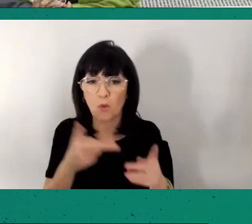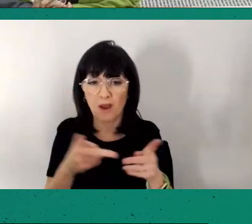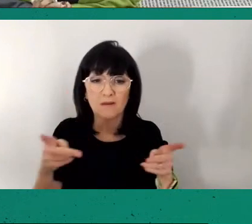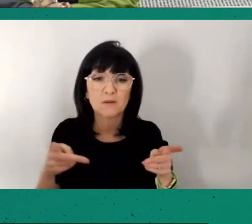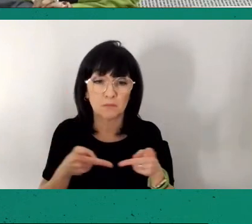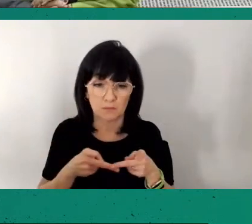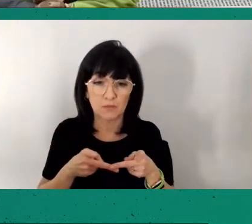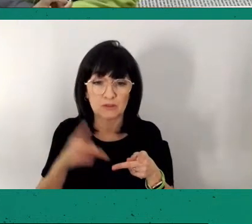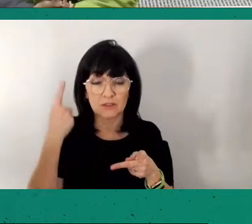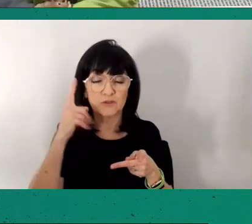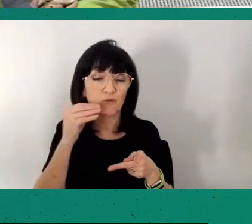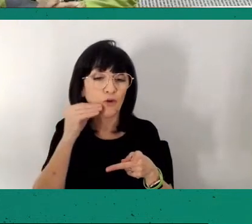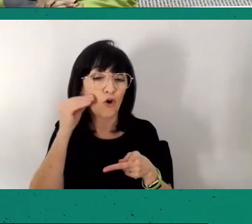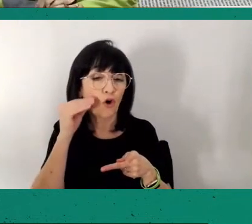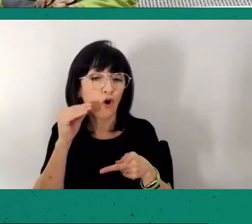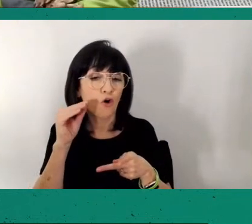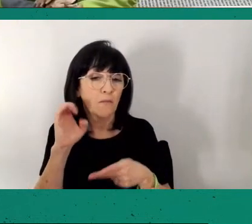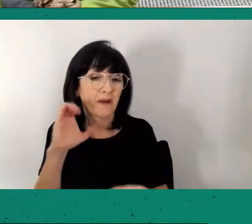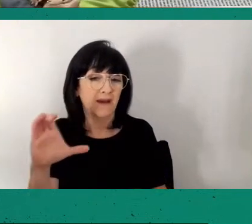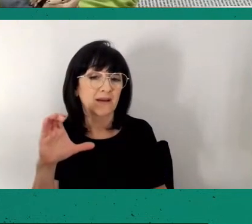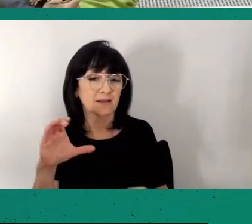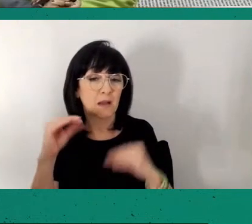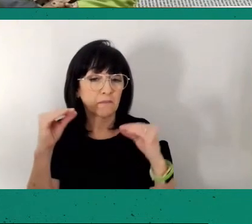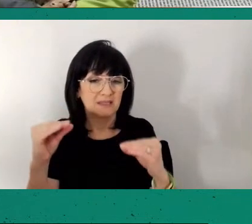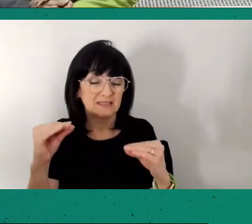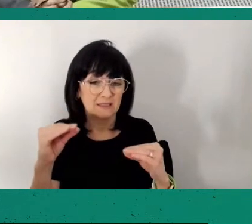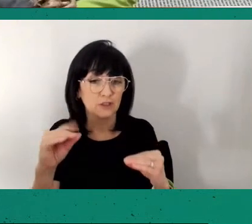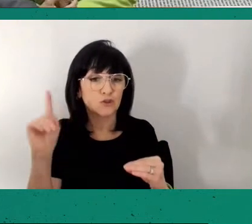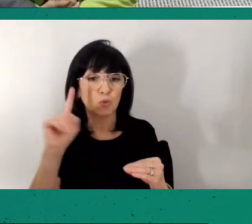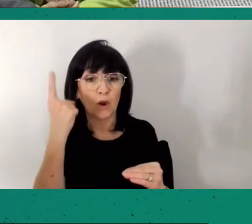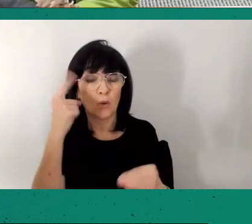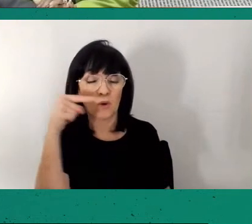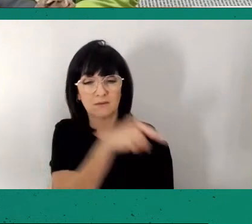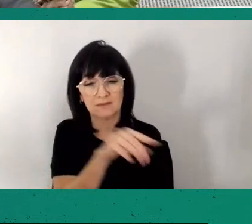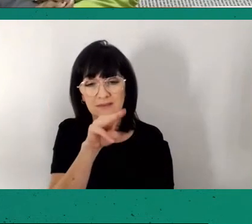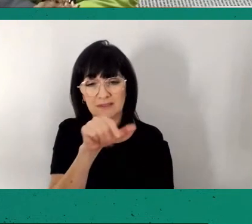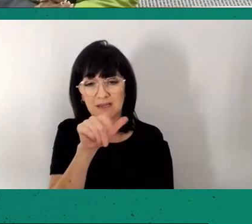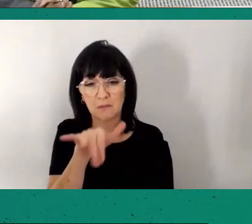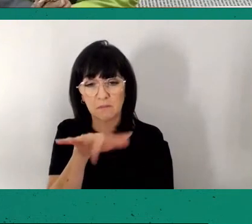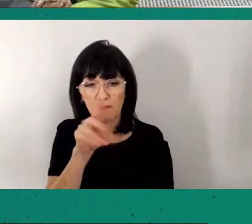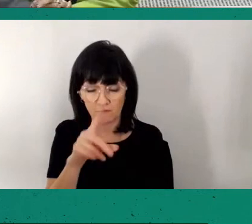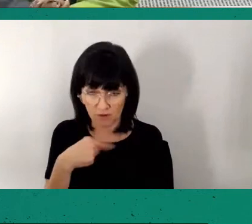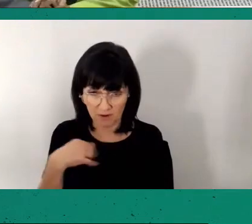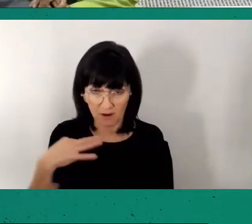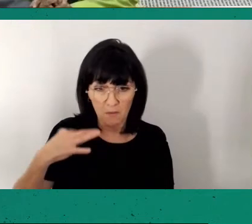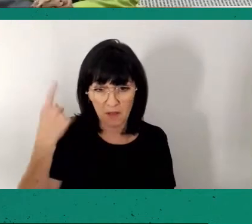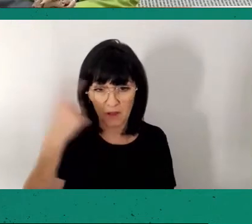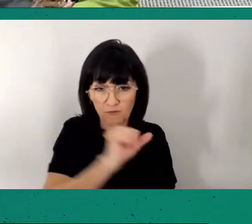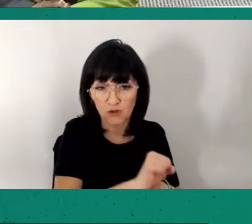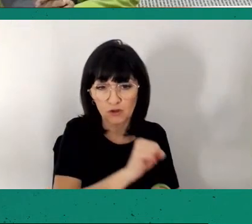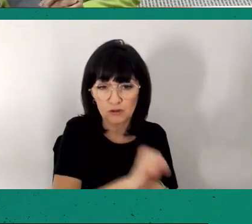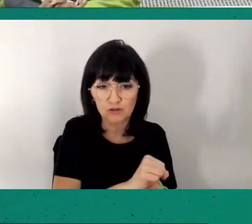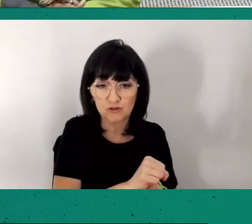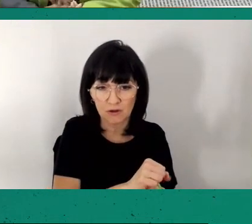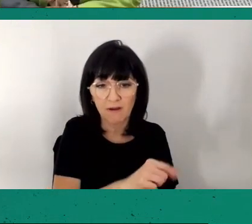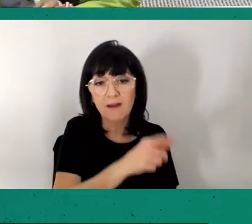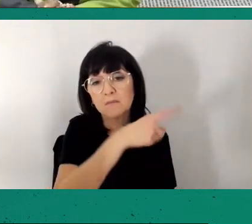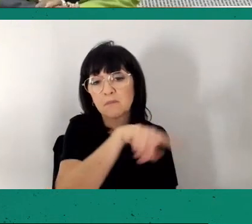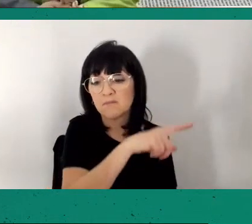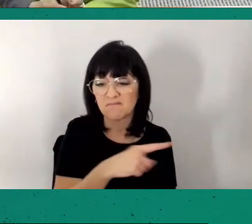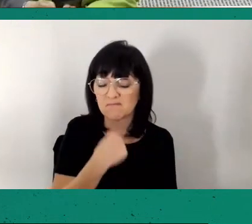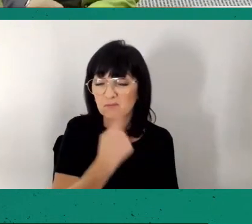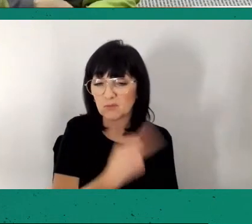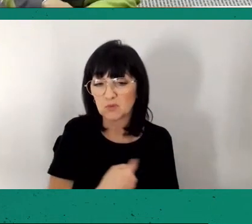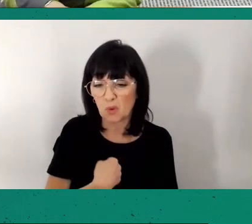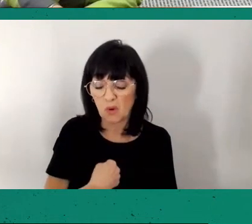Milford. I applied for the job, was interviewed, and the principal told me that I probably should get some experience someplace else since